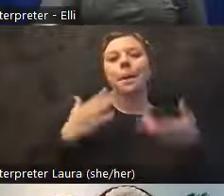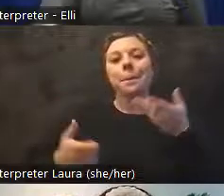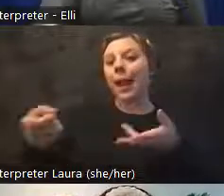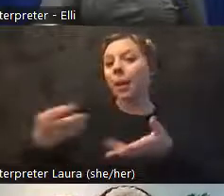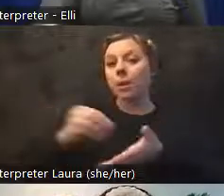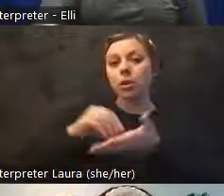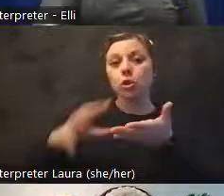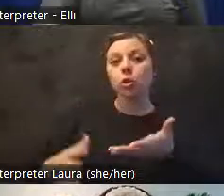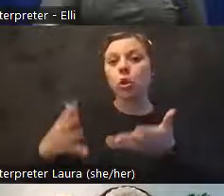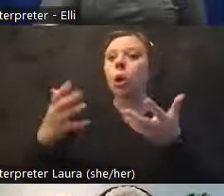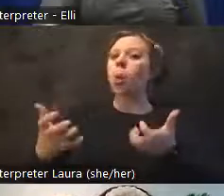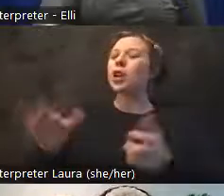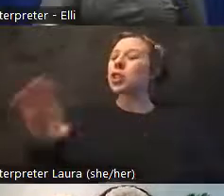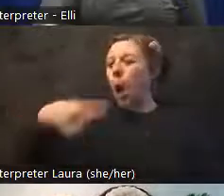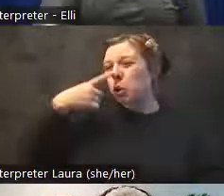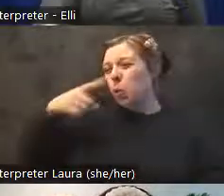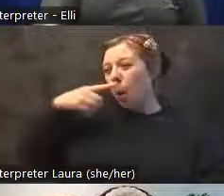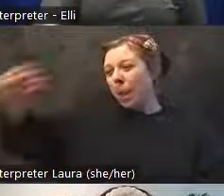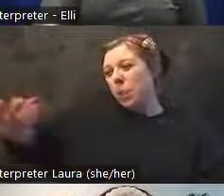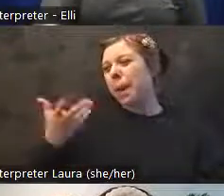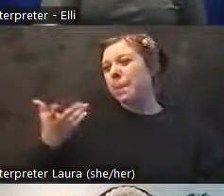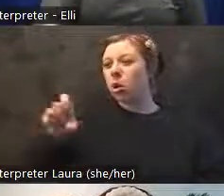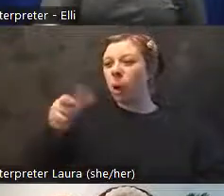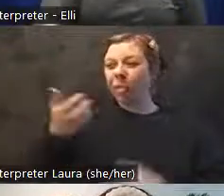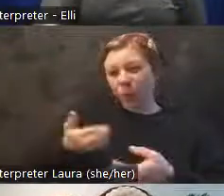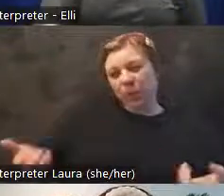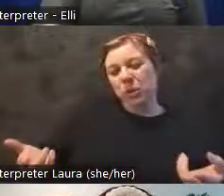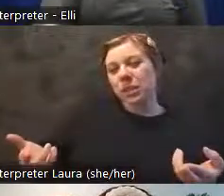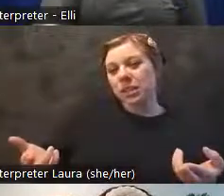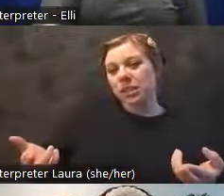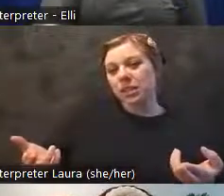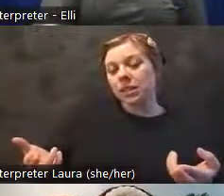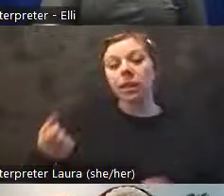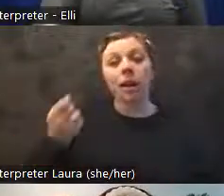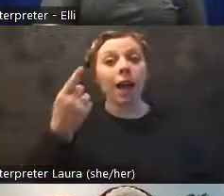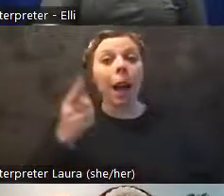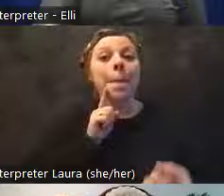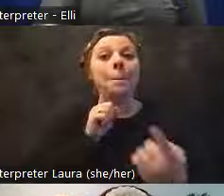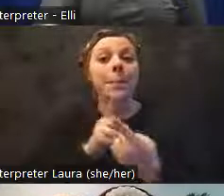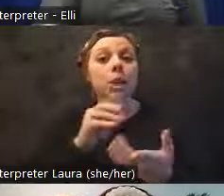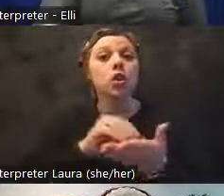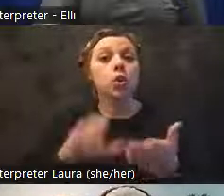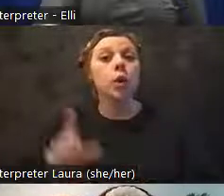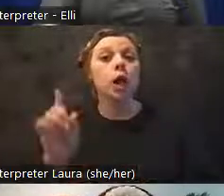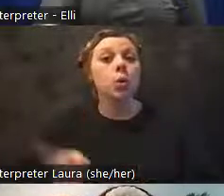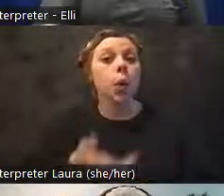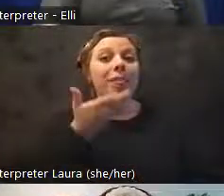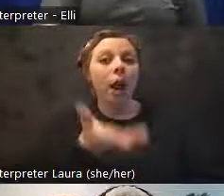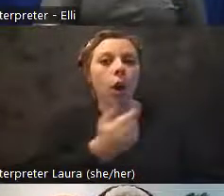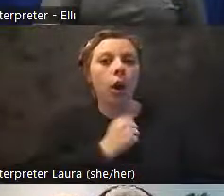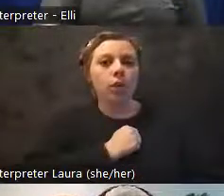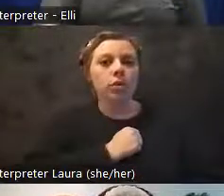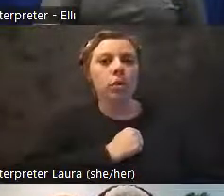other resources. But one, meeting students where they are, two, listening to what they need, and